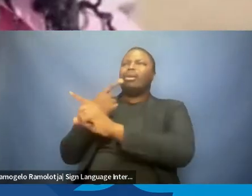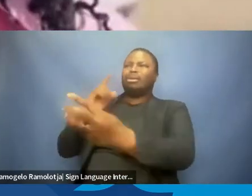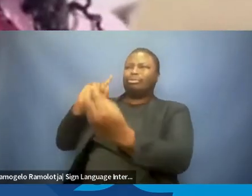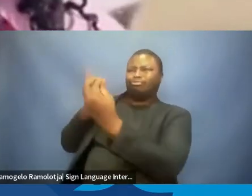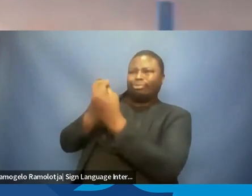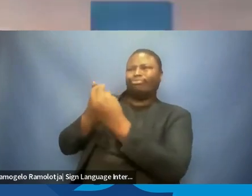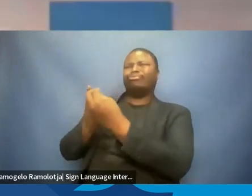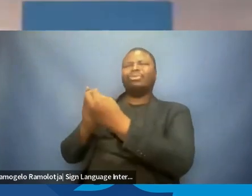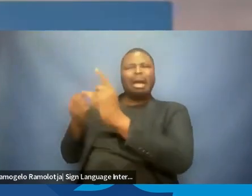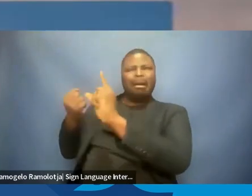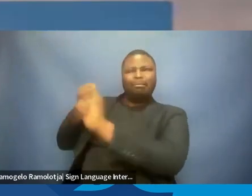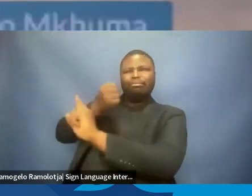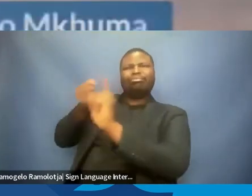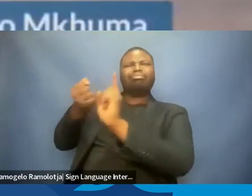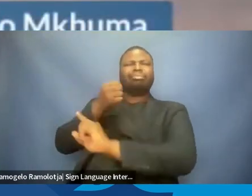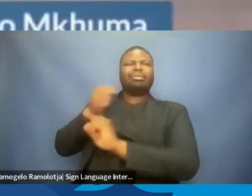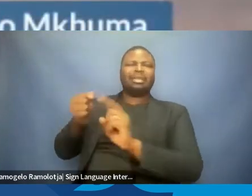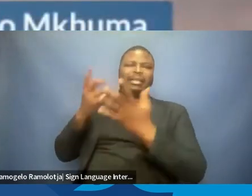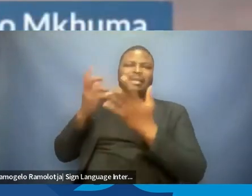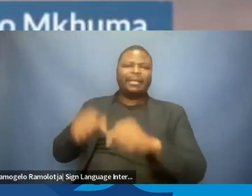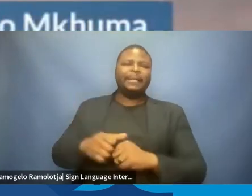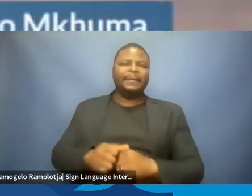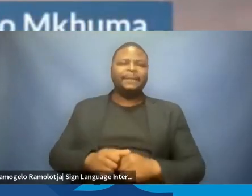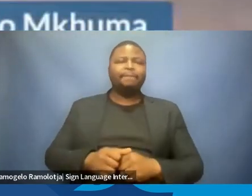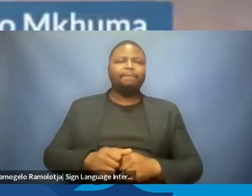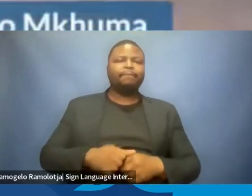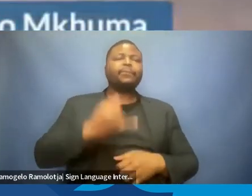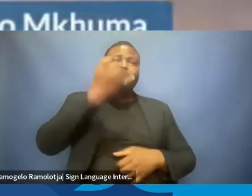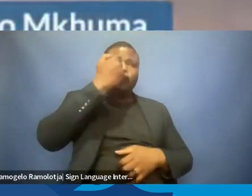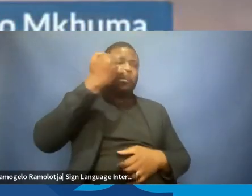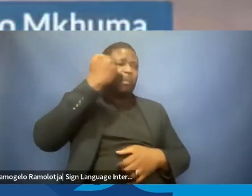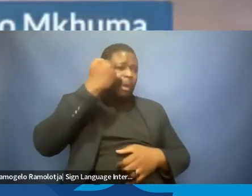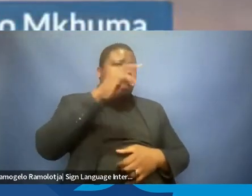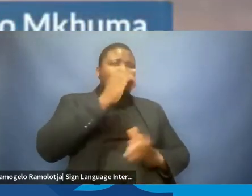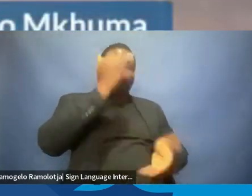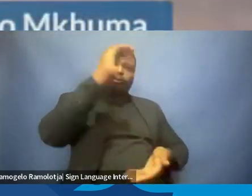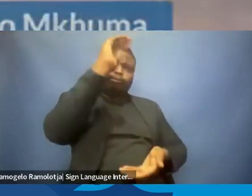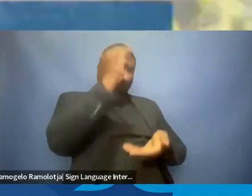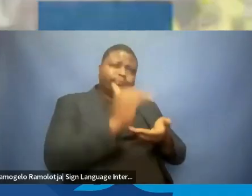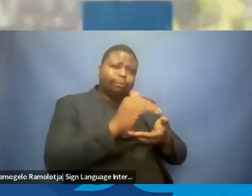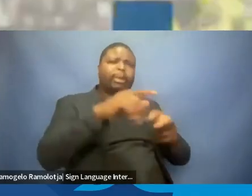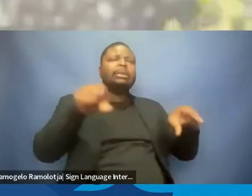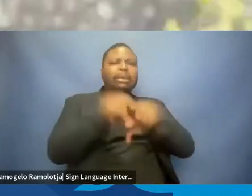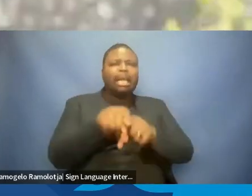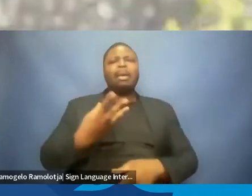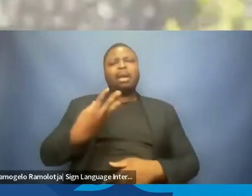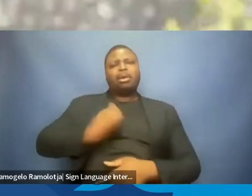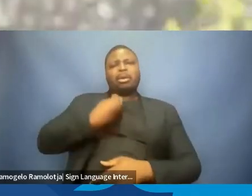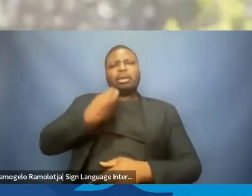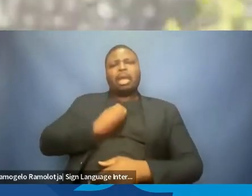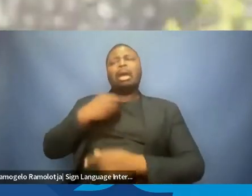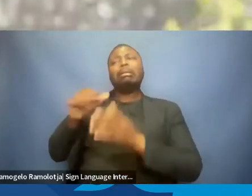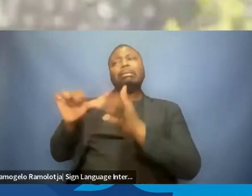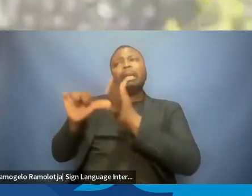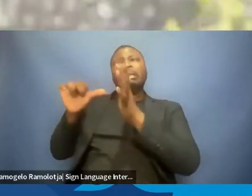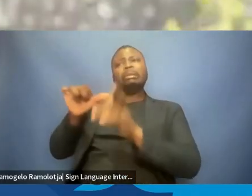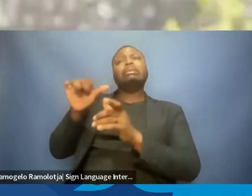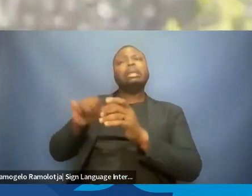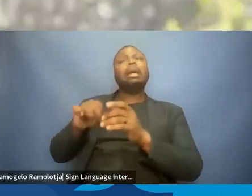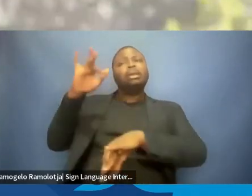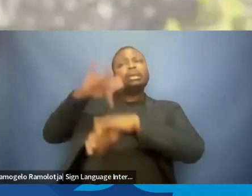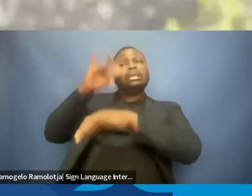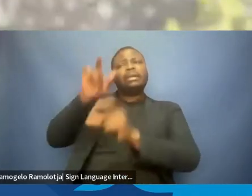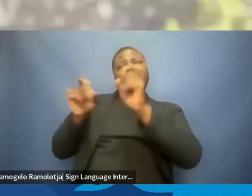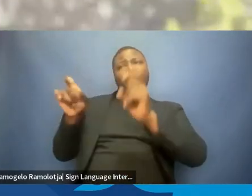The importance of harm reduction services to women who use drugs and young key populations, it's actually a right and a